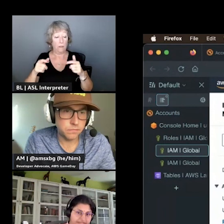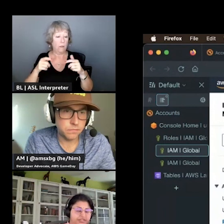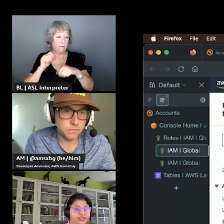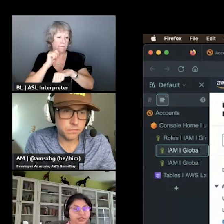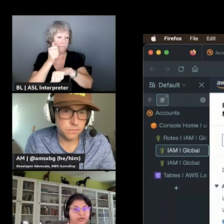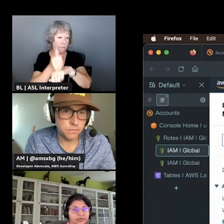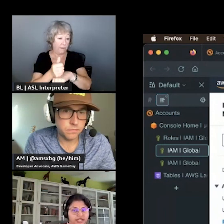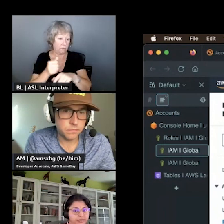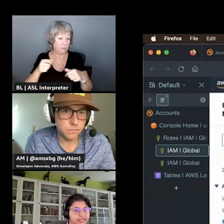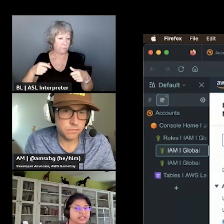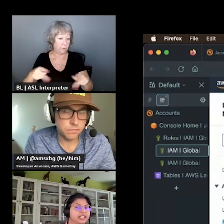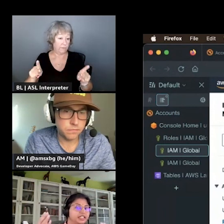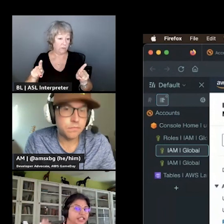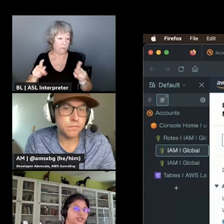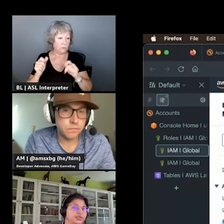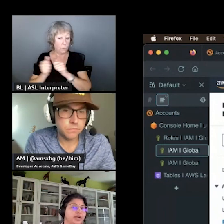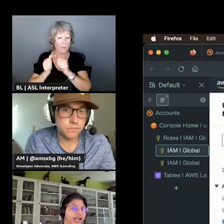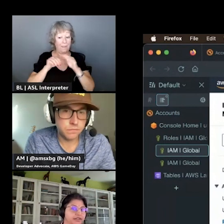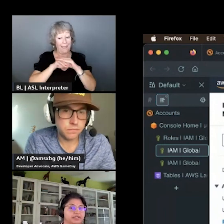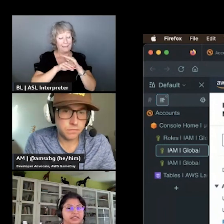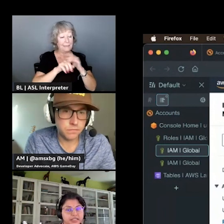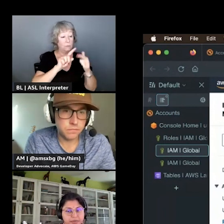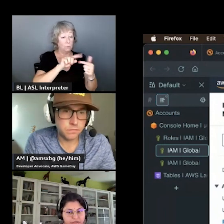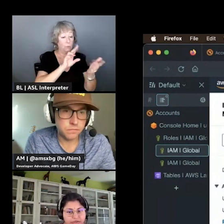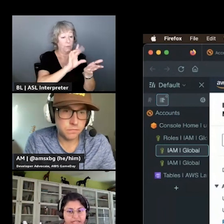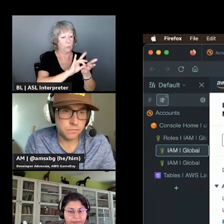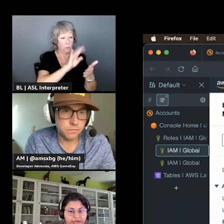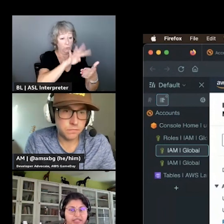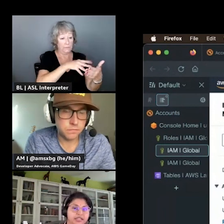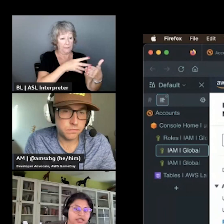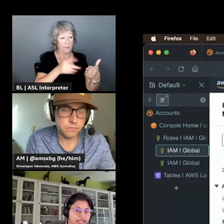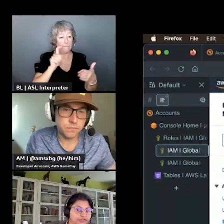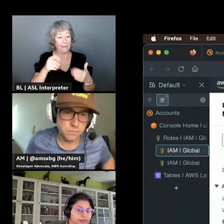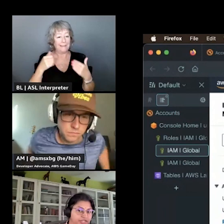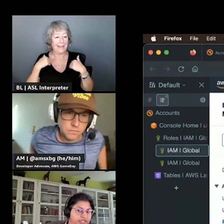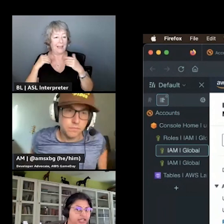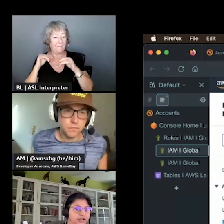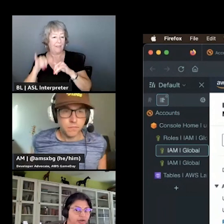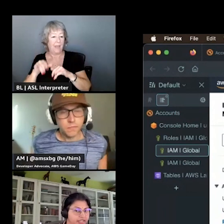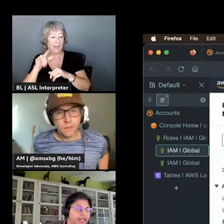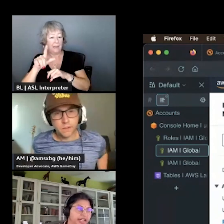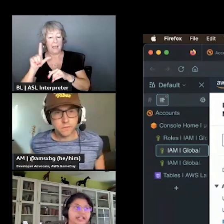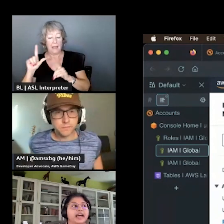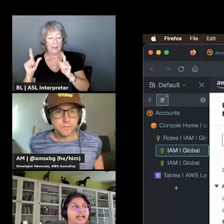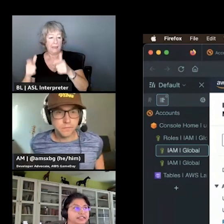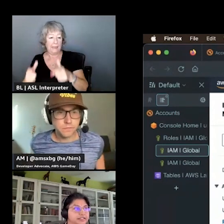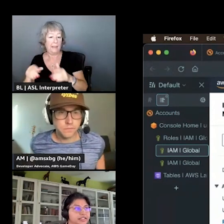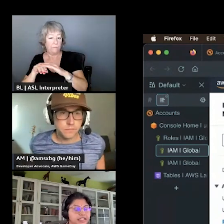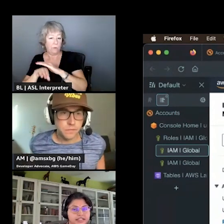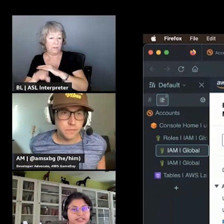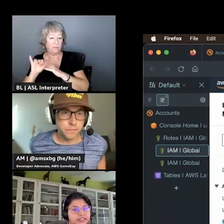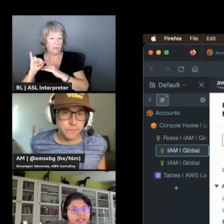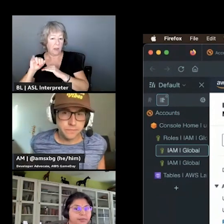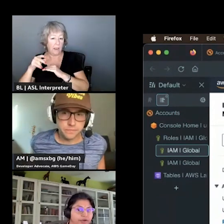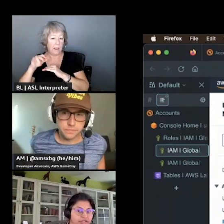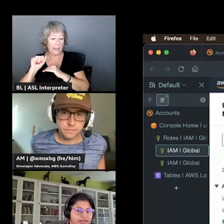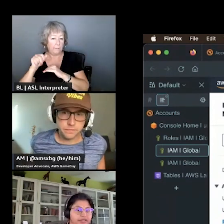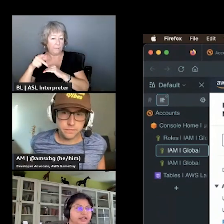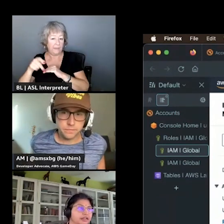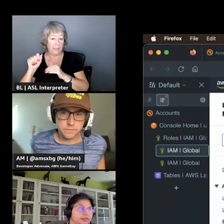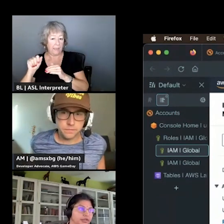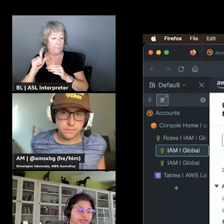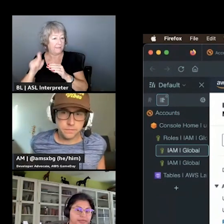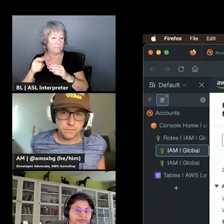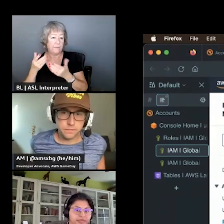to access your Glue tables needs to have this particular API, lake formation colon get data access. This is the